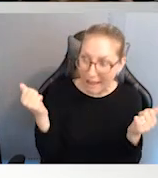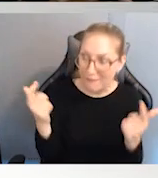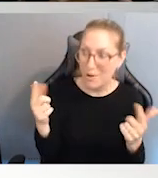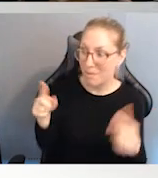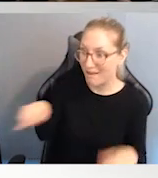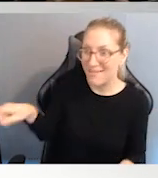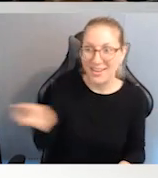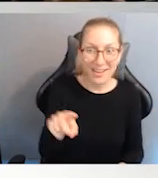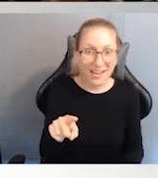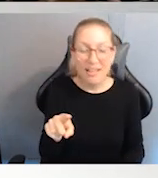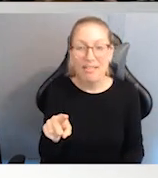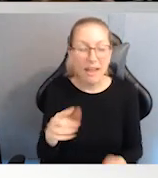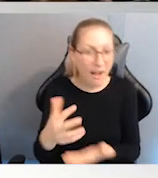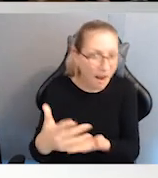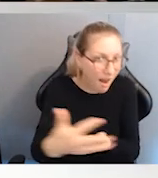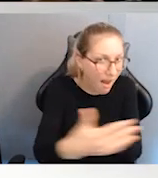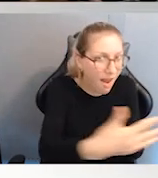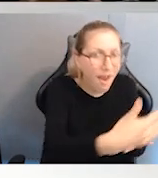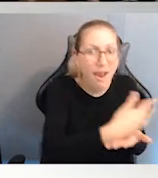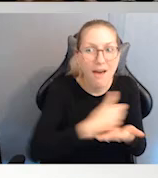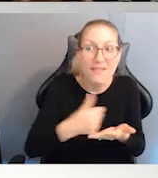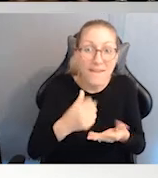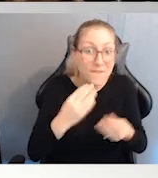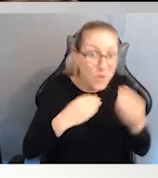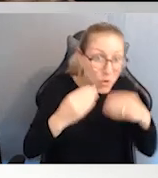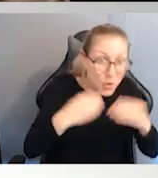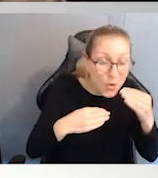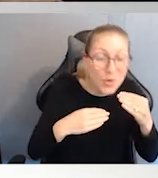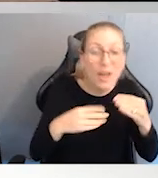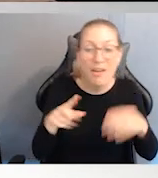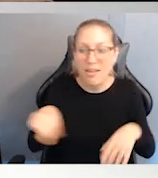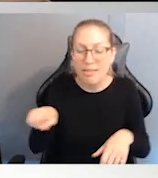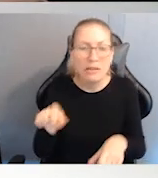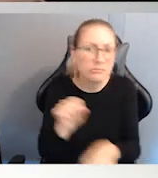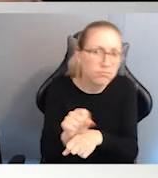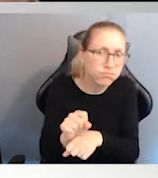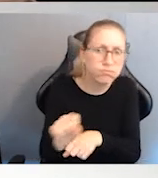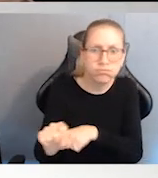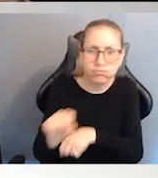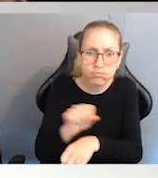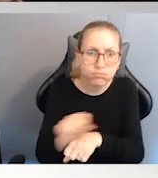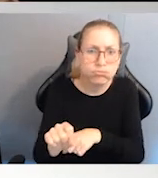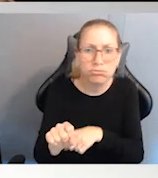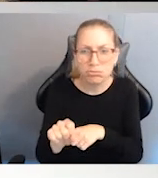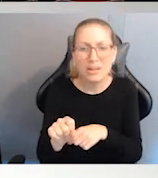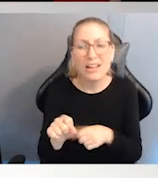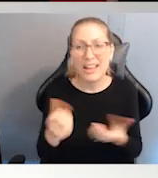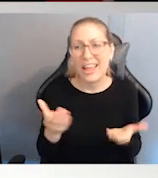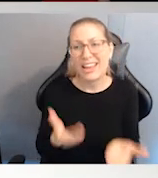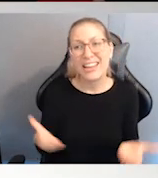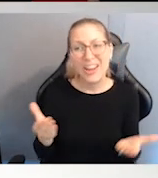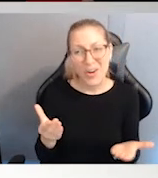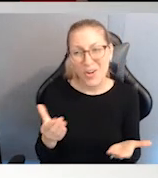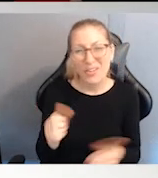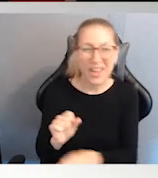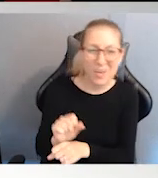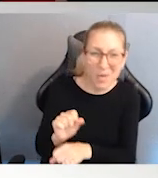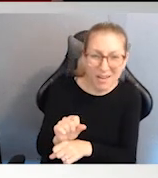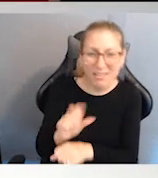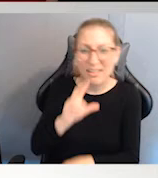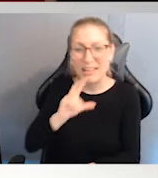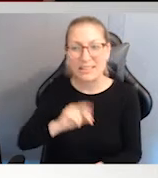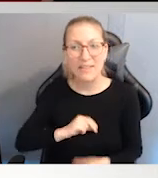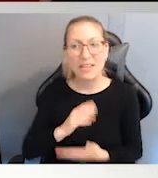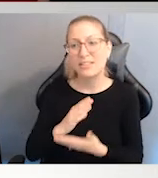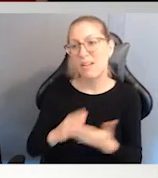they get donations, they work hard. They come and they spend their time on Thanksgiving when they should be with their families. Some of them cannot